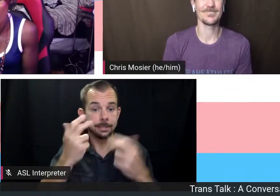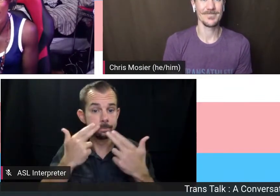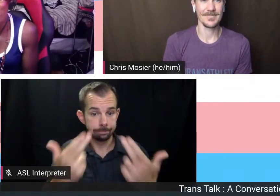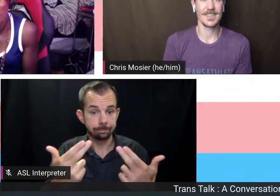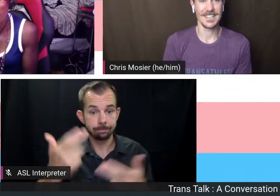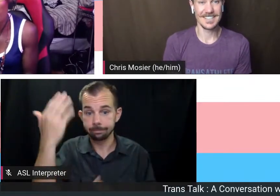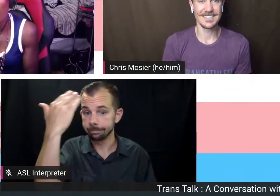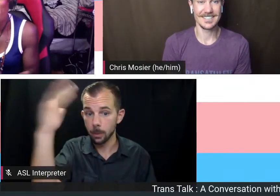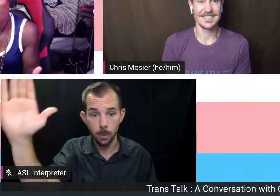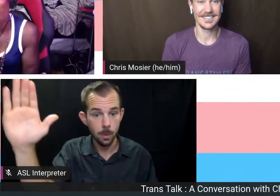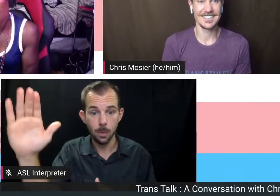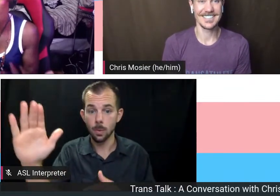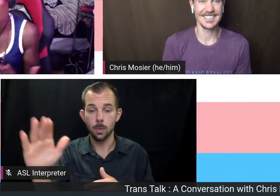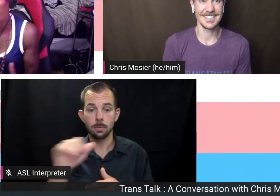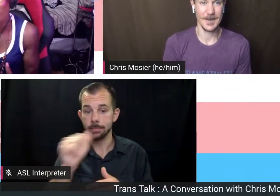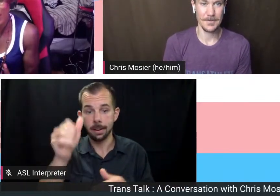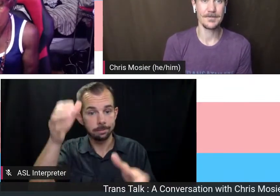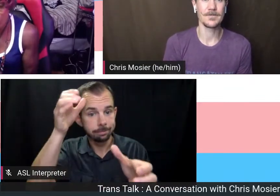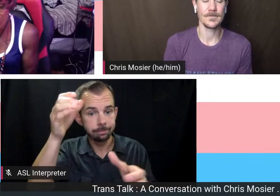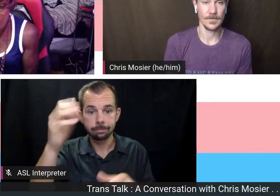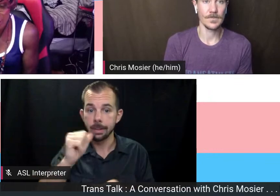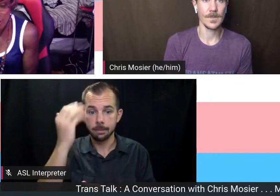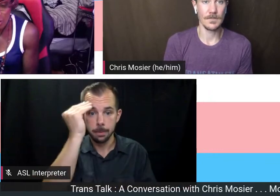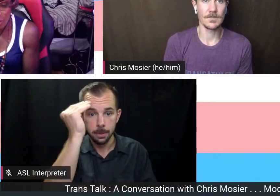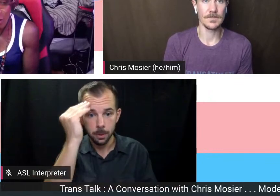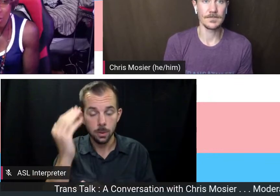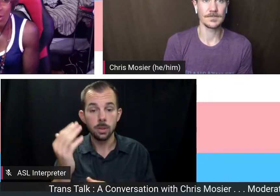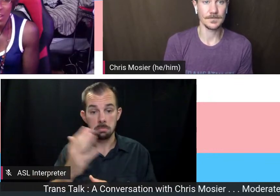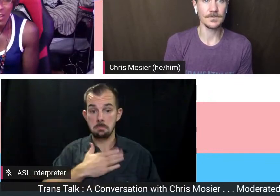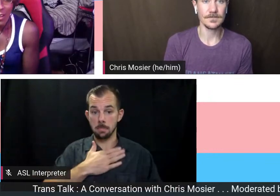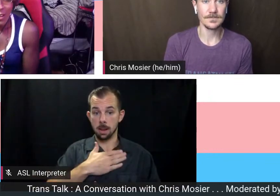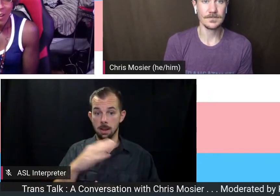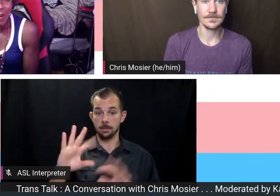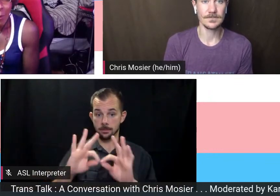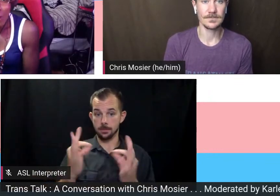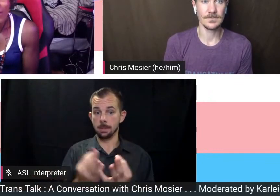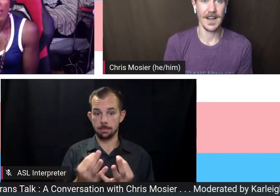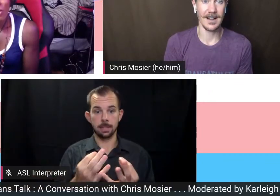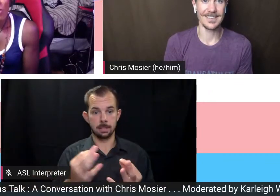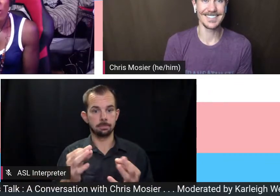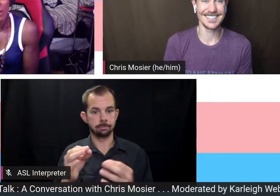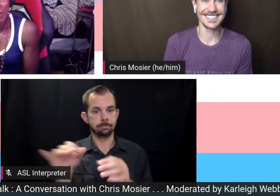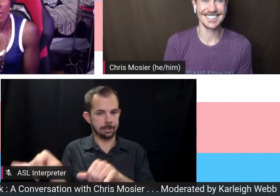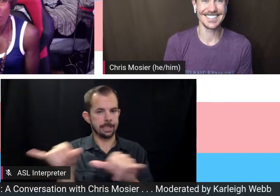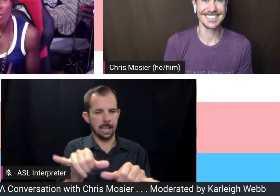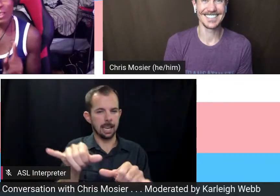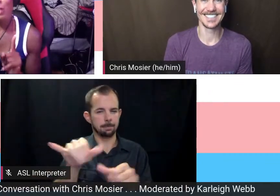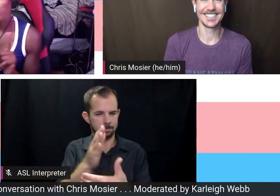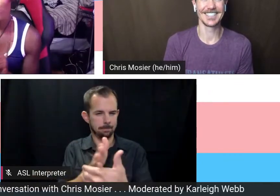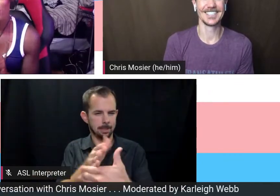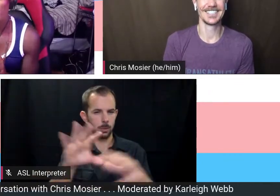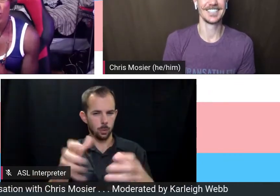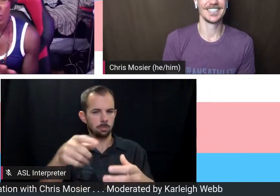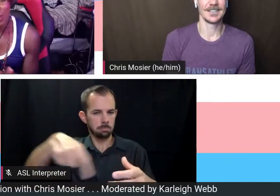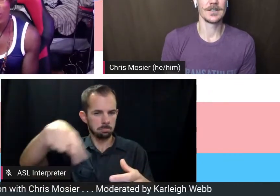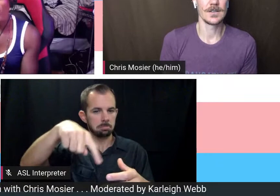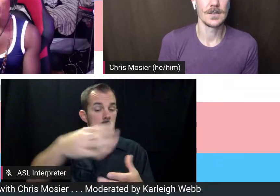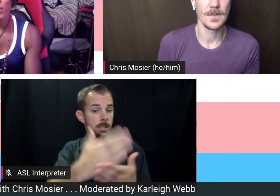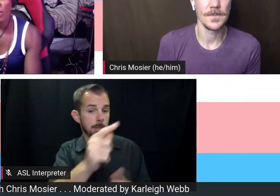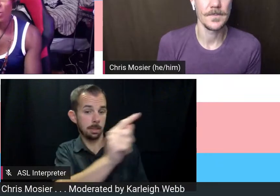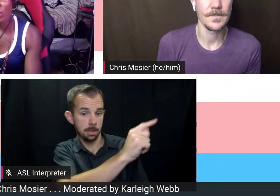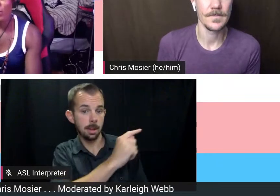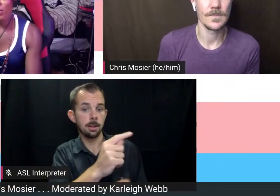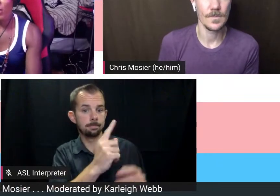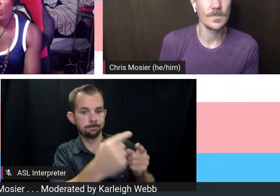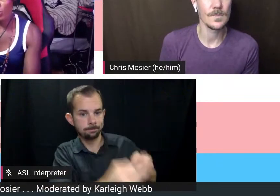who who have been struggling with my own transition. Mm-hmm. So the only thing I do want to touch before we get on